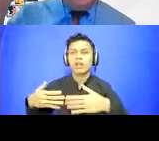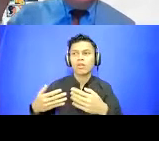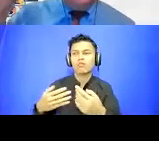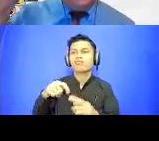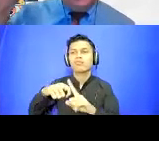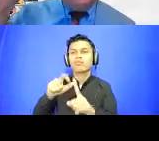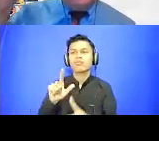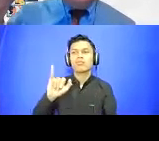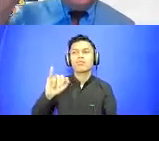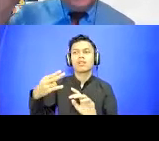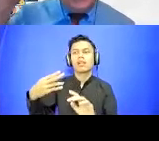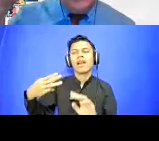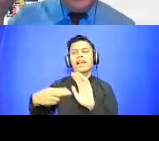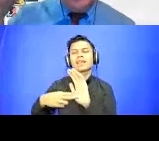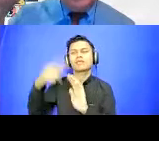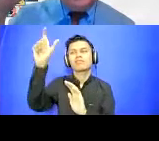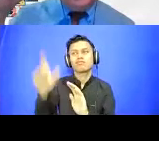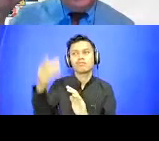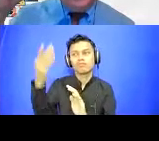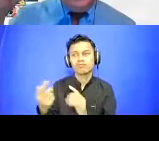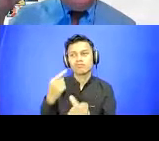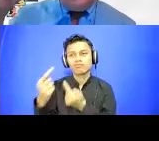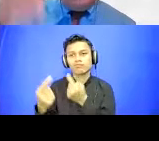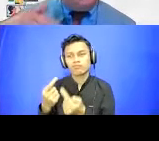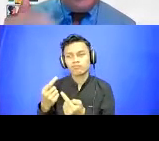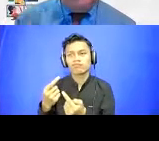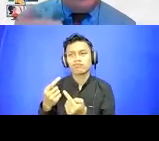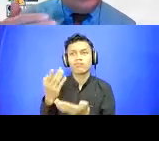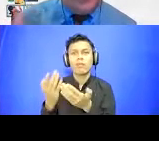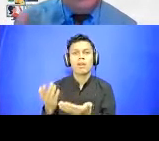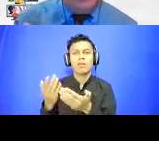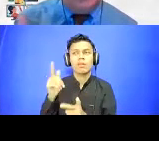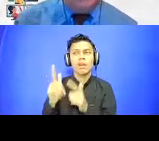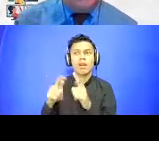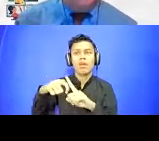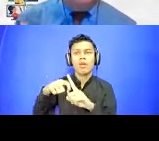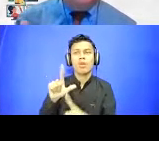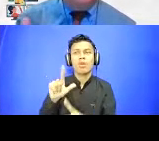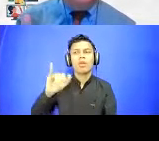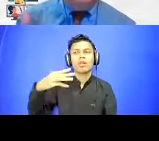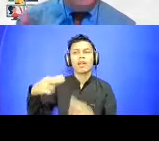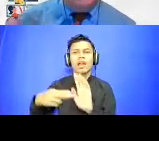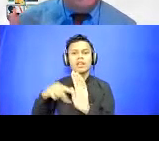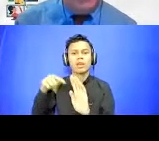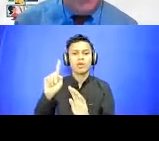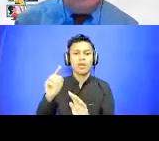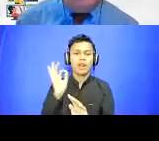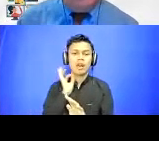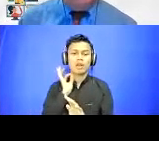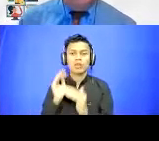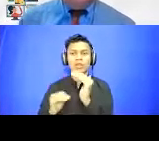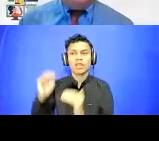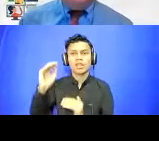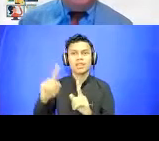care because they're facing significant risks, but we are not able to see them in person because of the